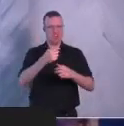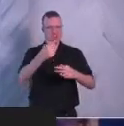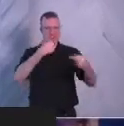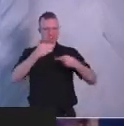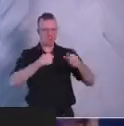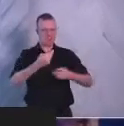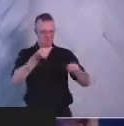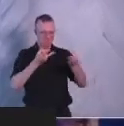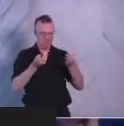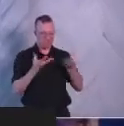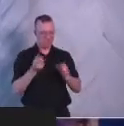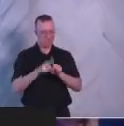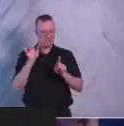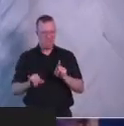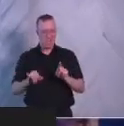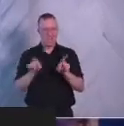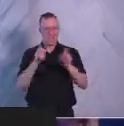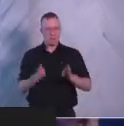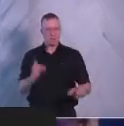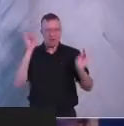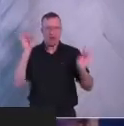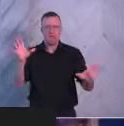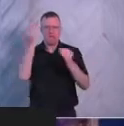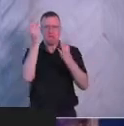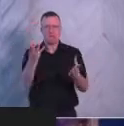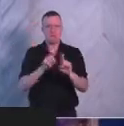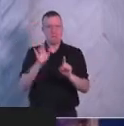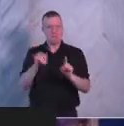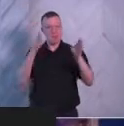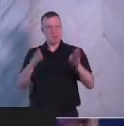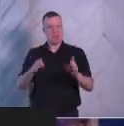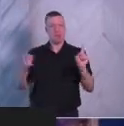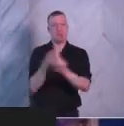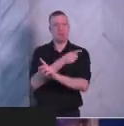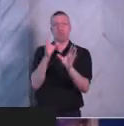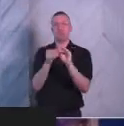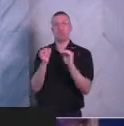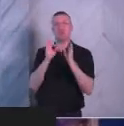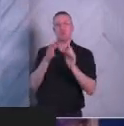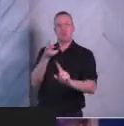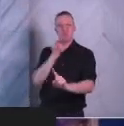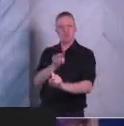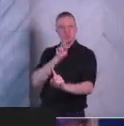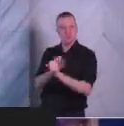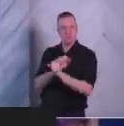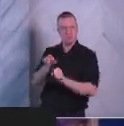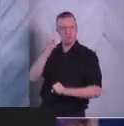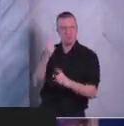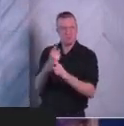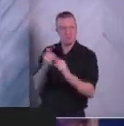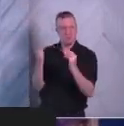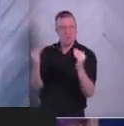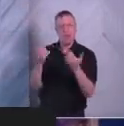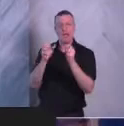that as a person, like, that's horrible. And yet this person was able to spin it according to their perspective. And so I agree, anything that's